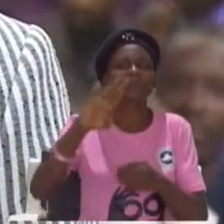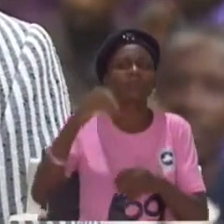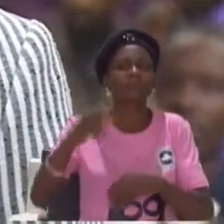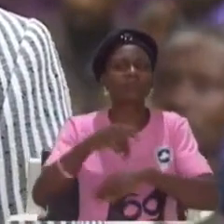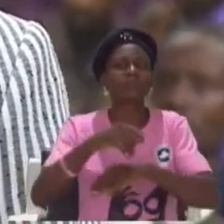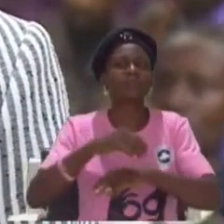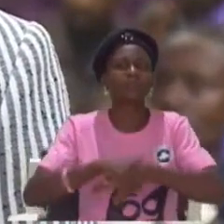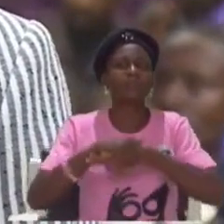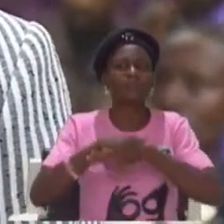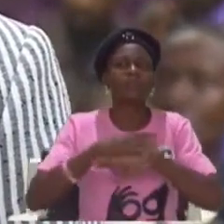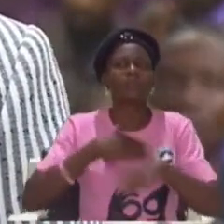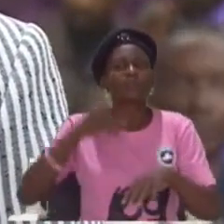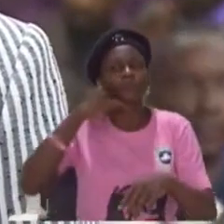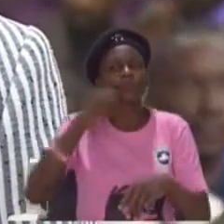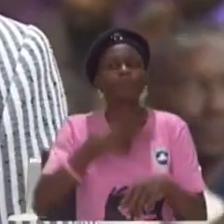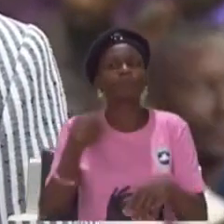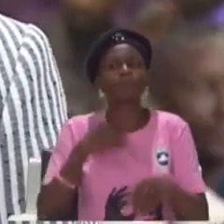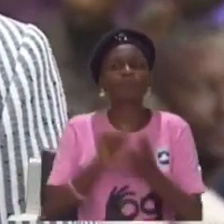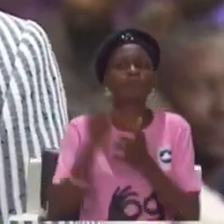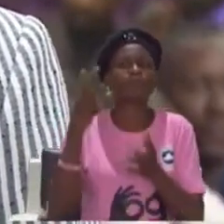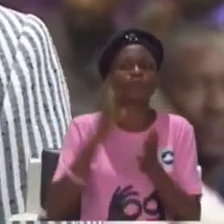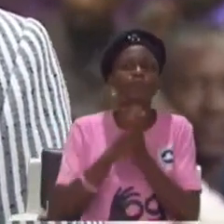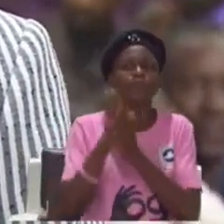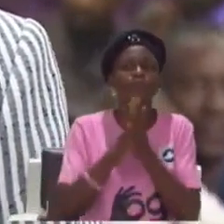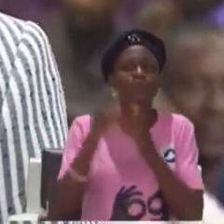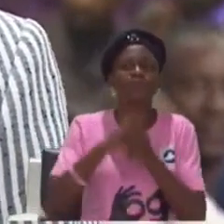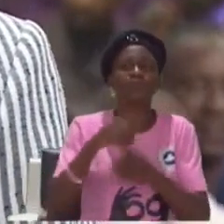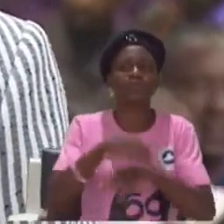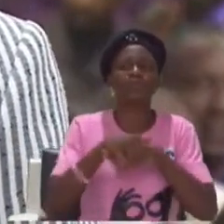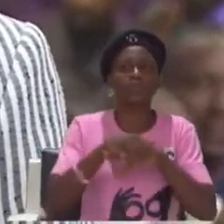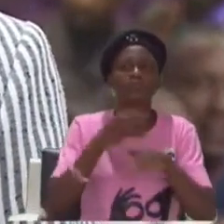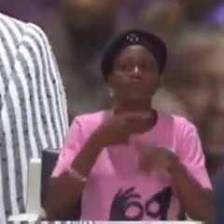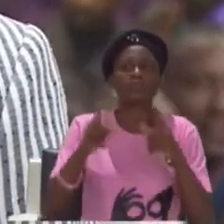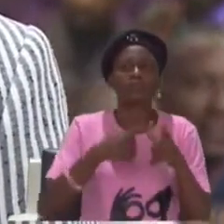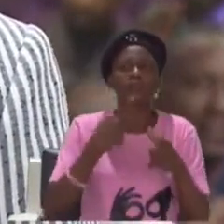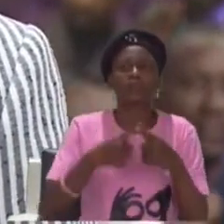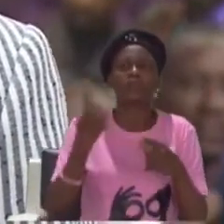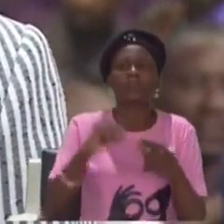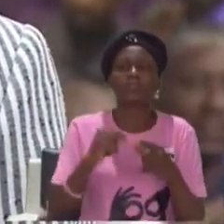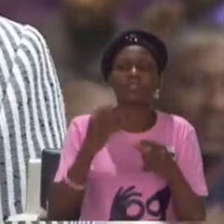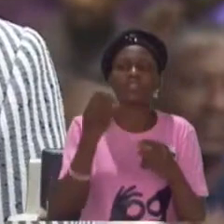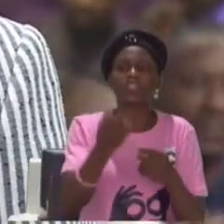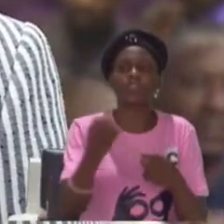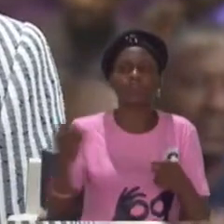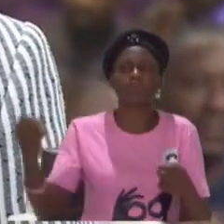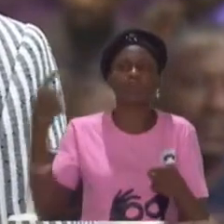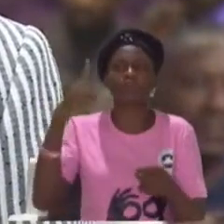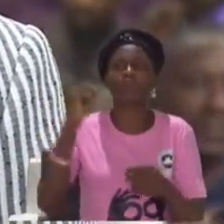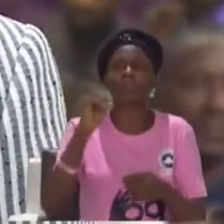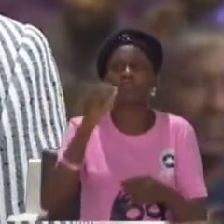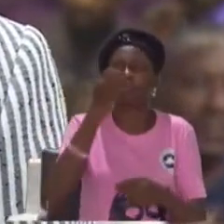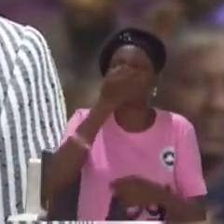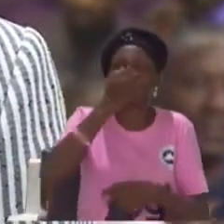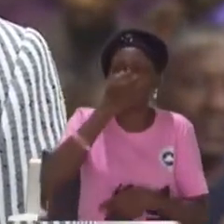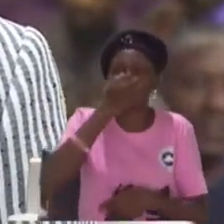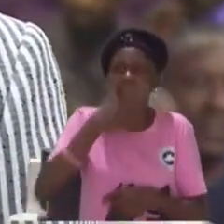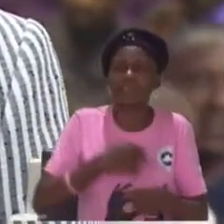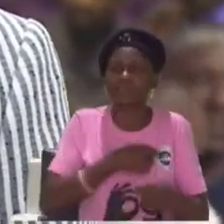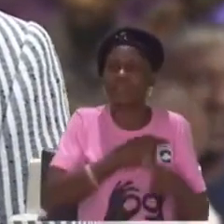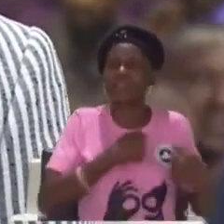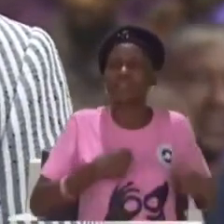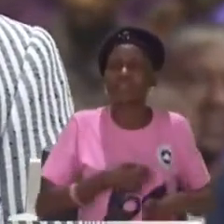Bamigbade, who was praying in English. But then the equipment for my oxygen and for my heart